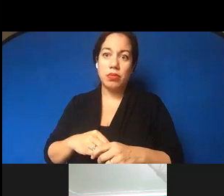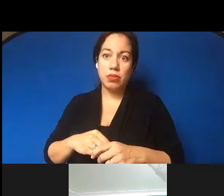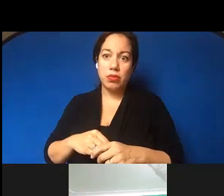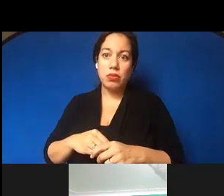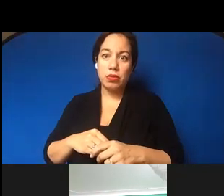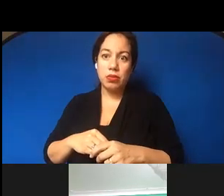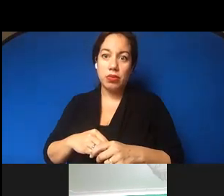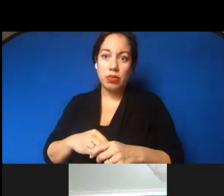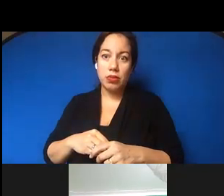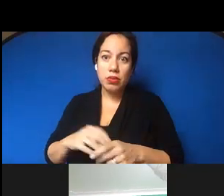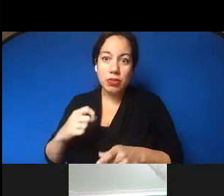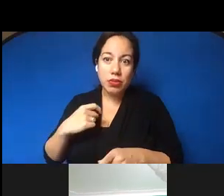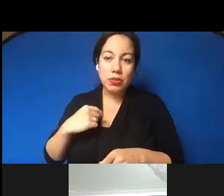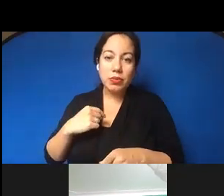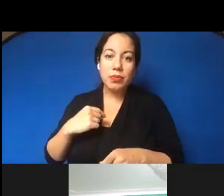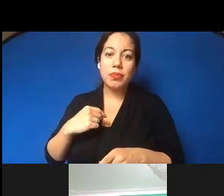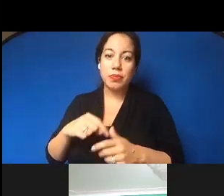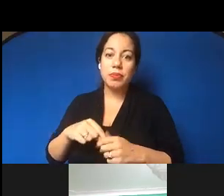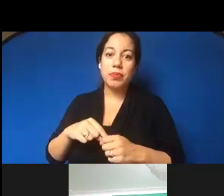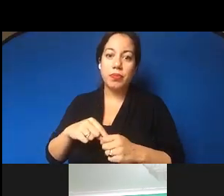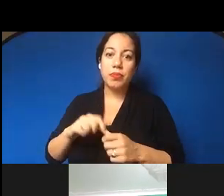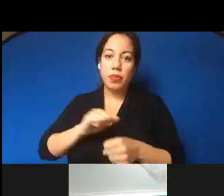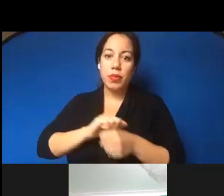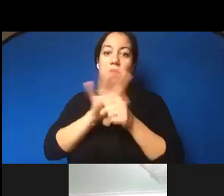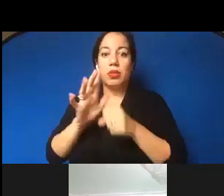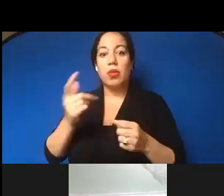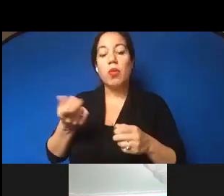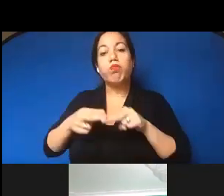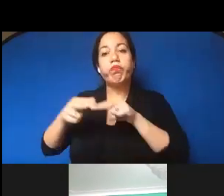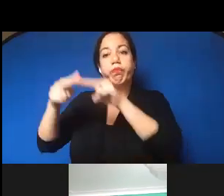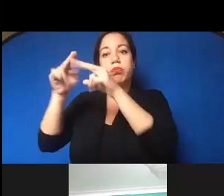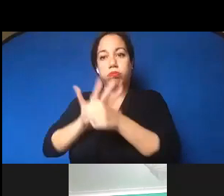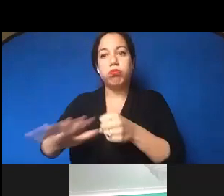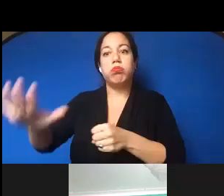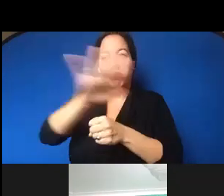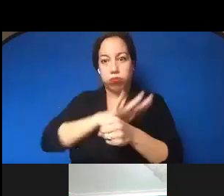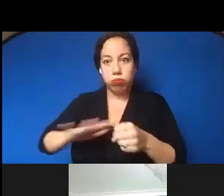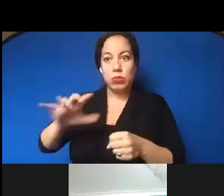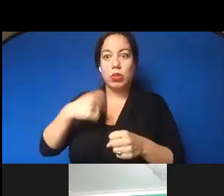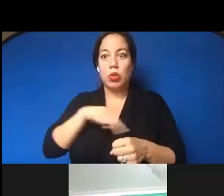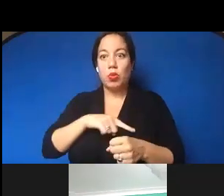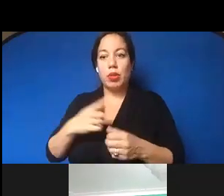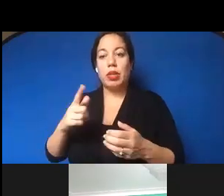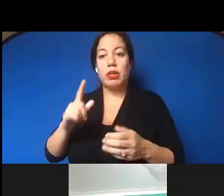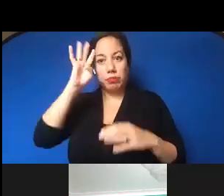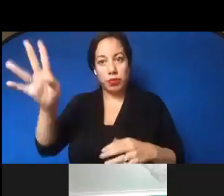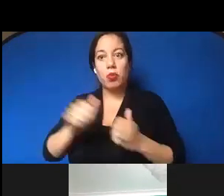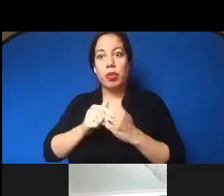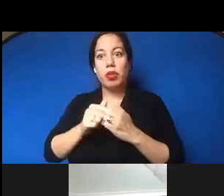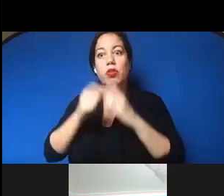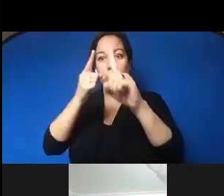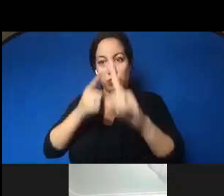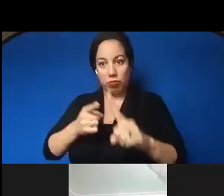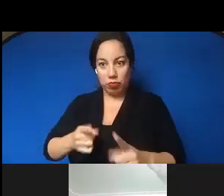think they have reported 15 cases of COVID-19. So in South Sudan, we came up with a grassroots initiative because the concept was